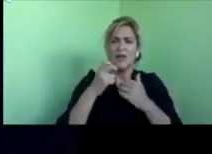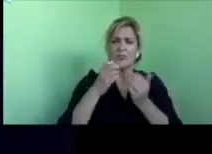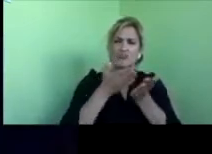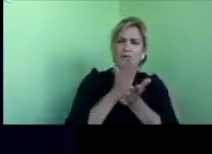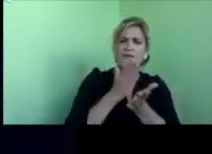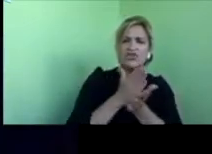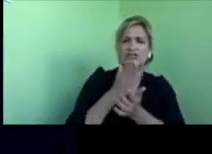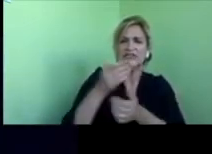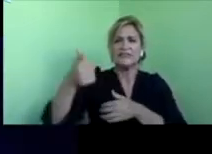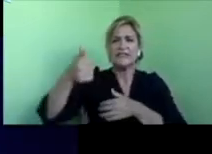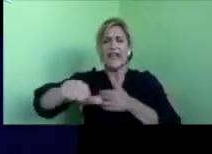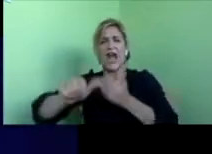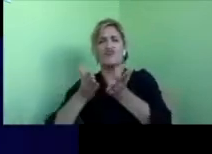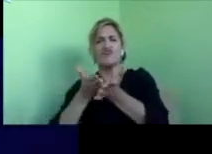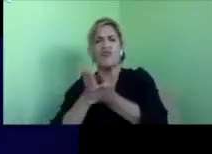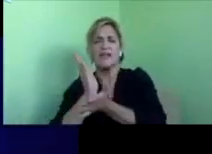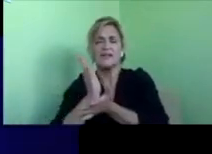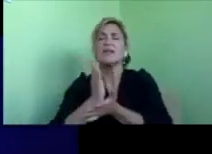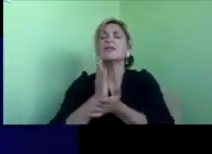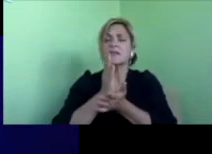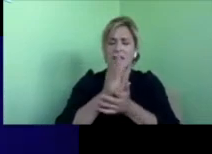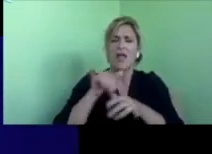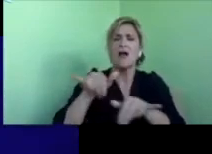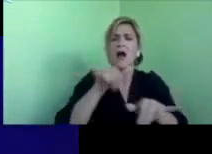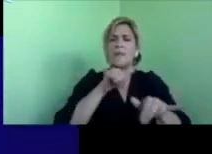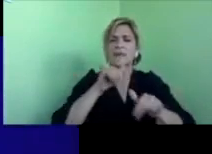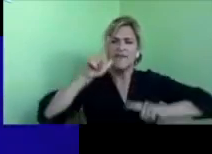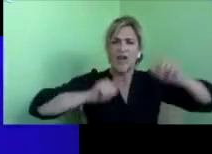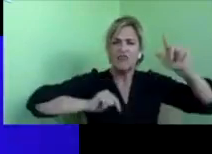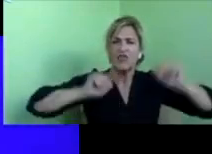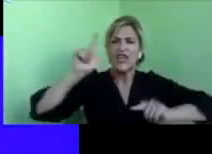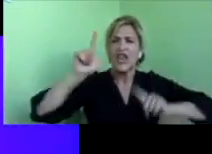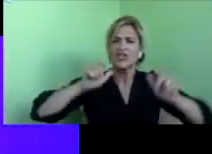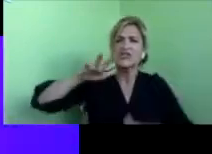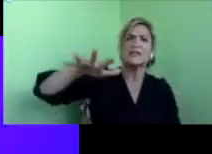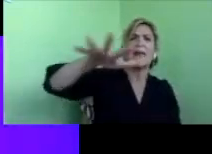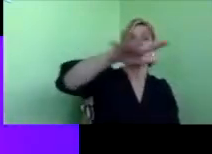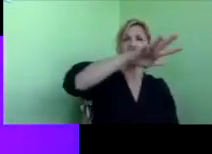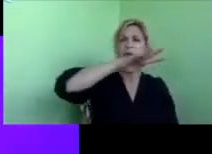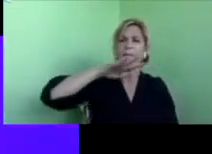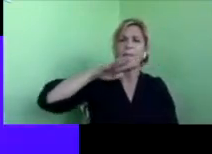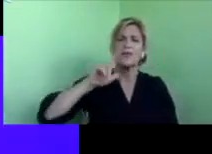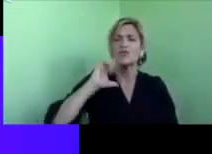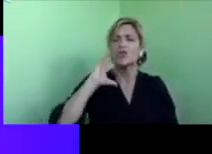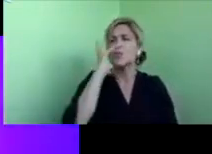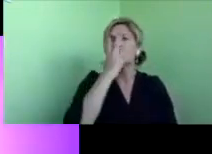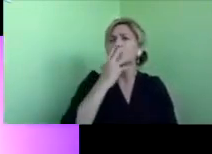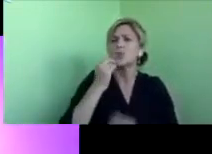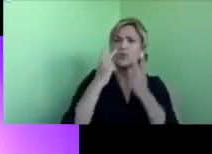In our commons, variation in the spectrum is simply a beauty to behold.